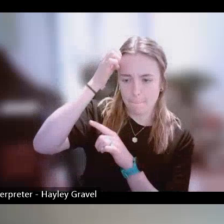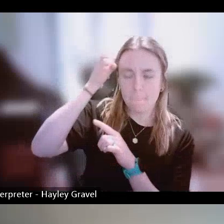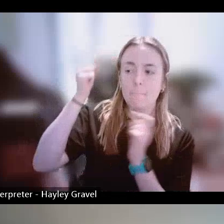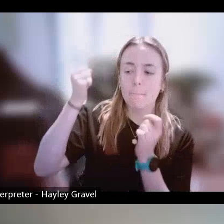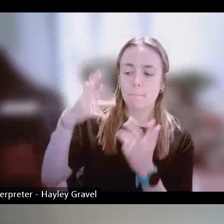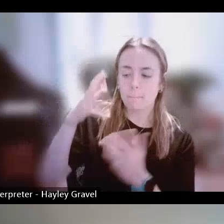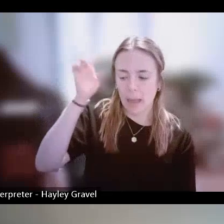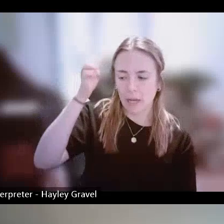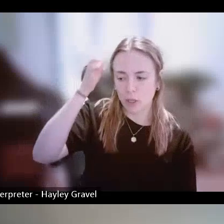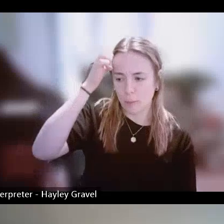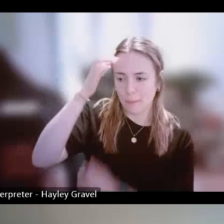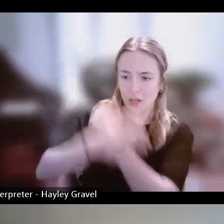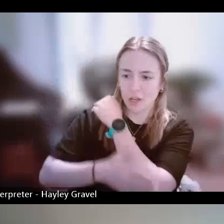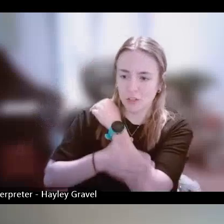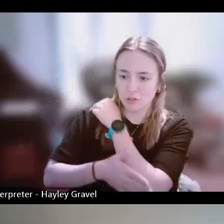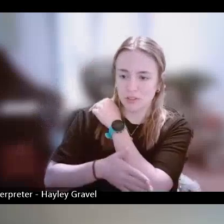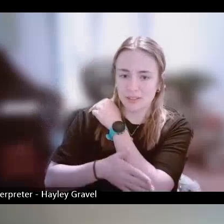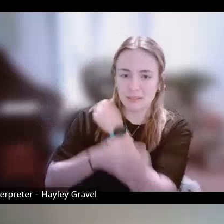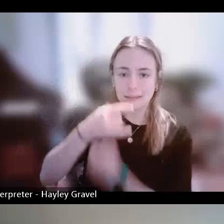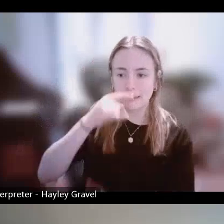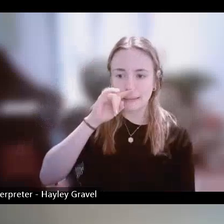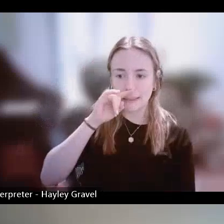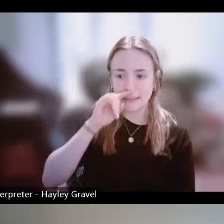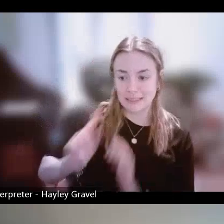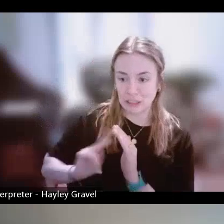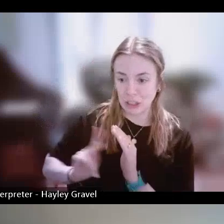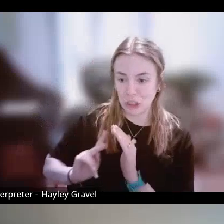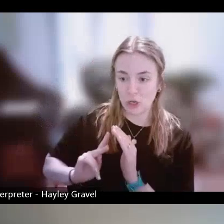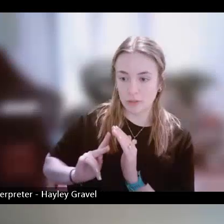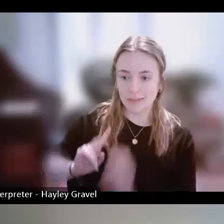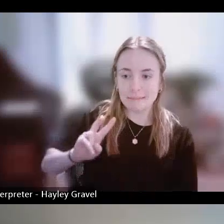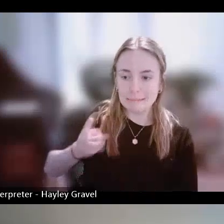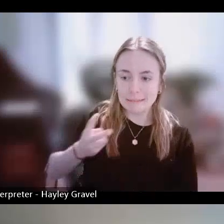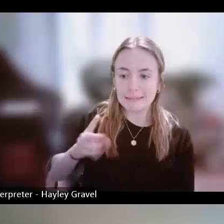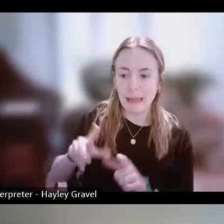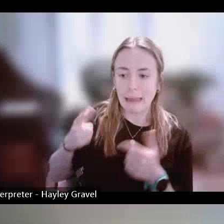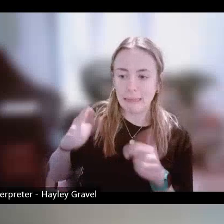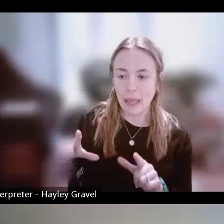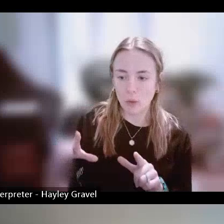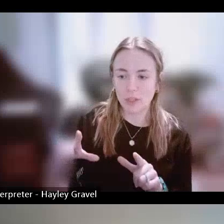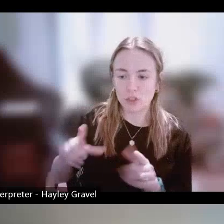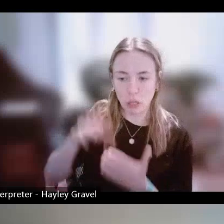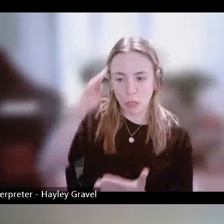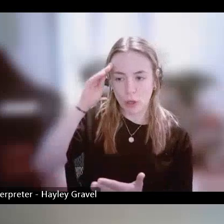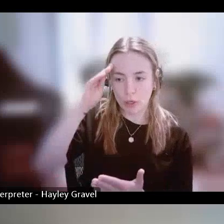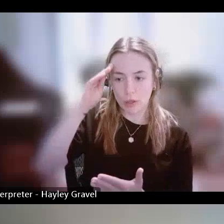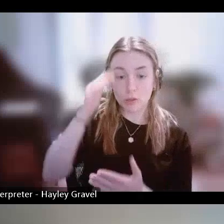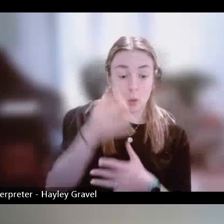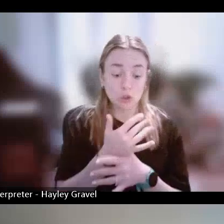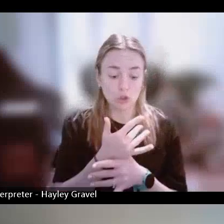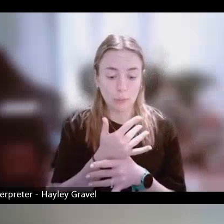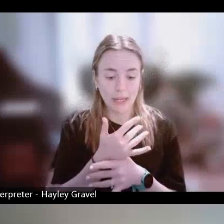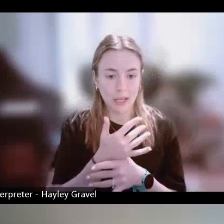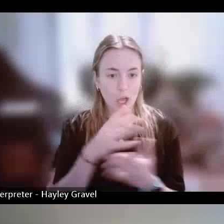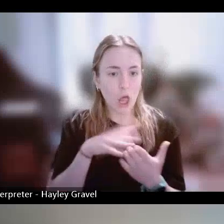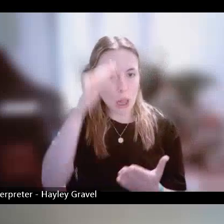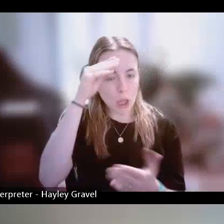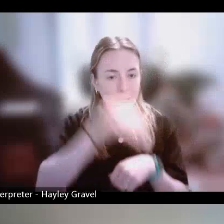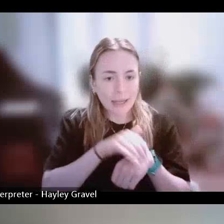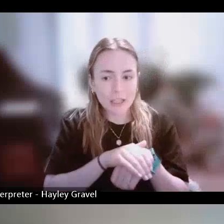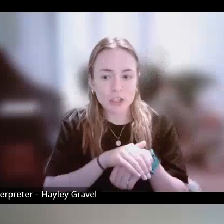countries, kids are already learning a second language in kindergarten. So in Germany, they're learning English. In Japan, they're